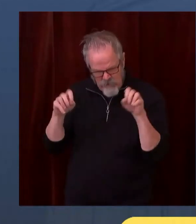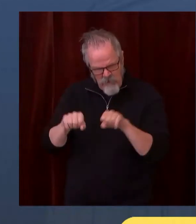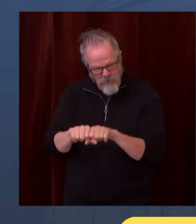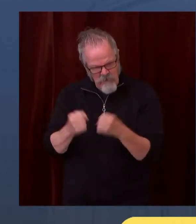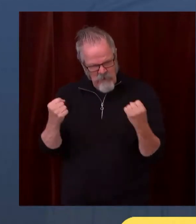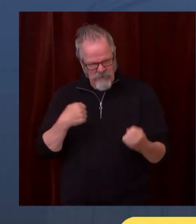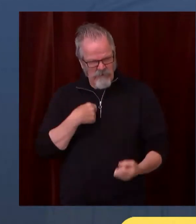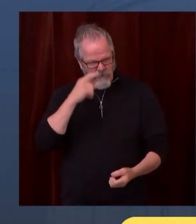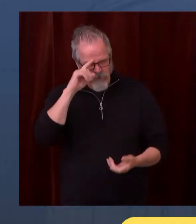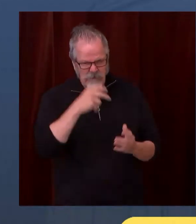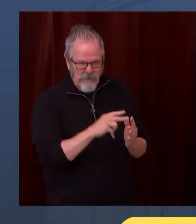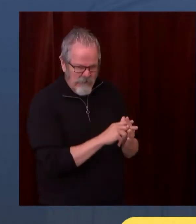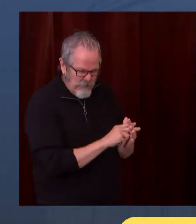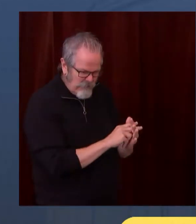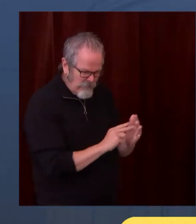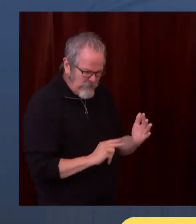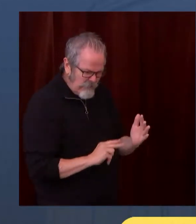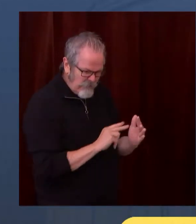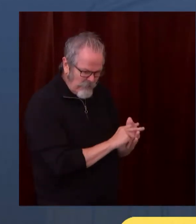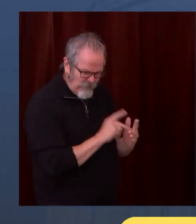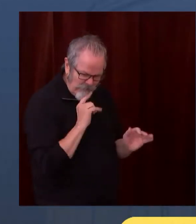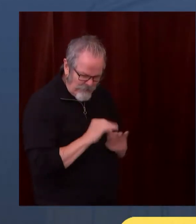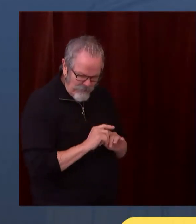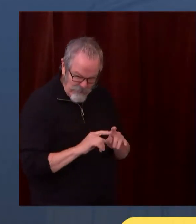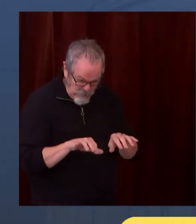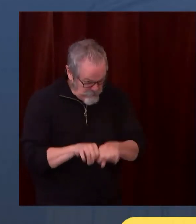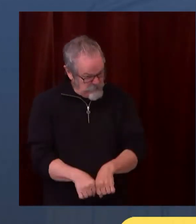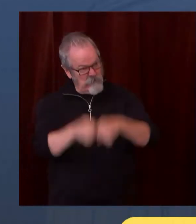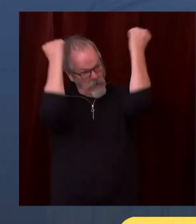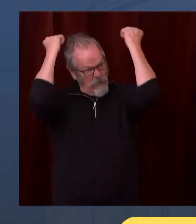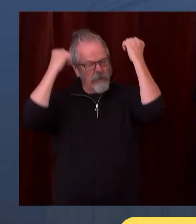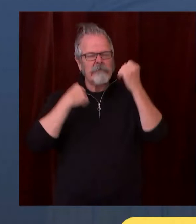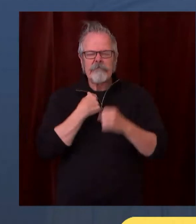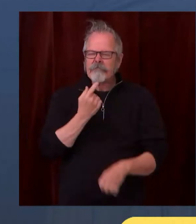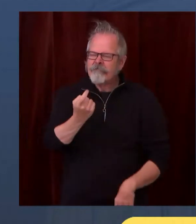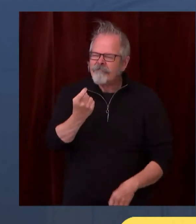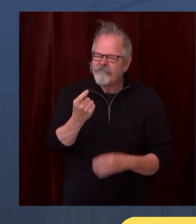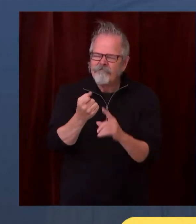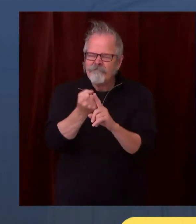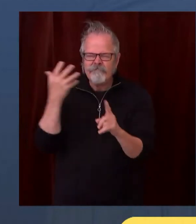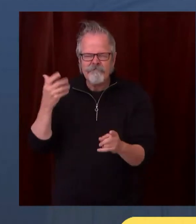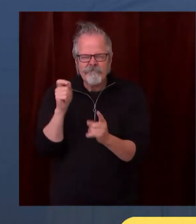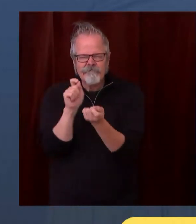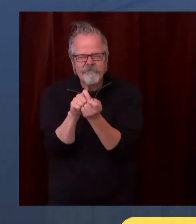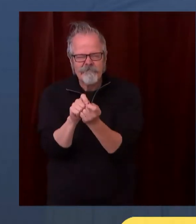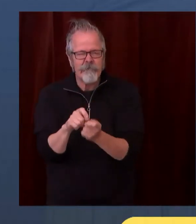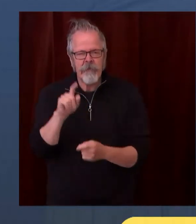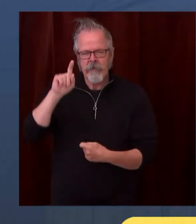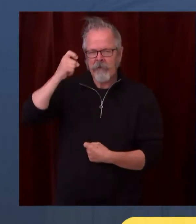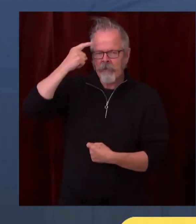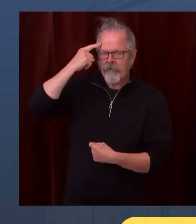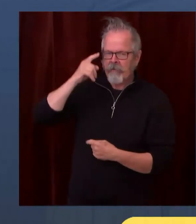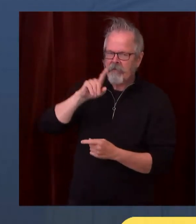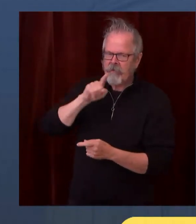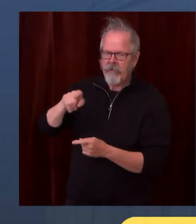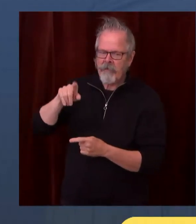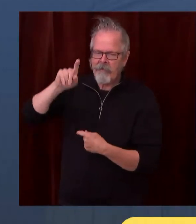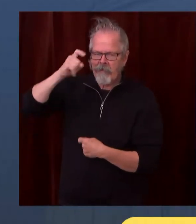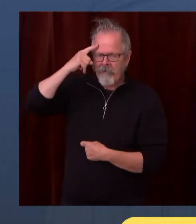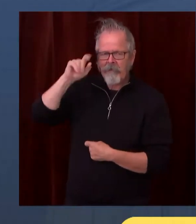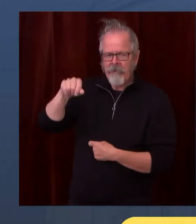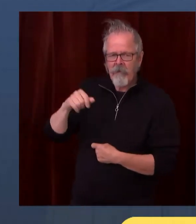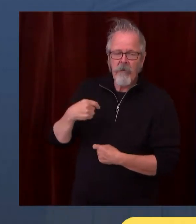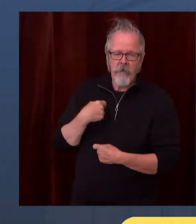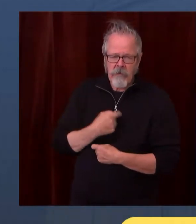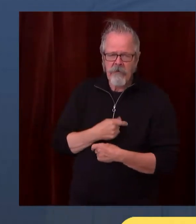management of I believe it's the Seattle office, and the people who are actually doing the work. The people who are